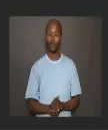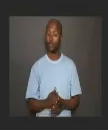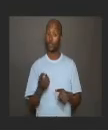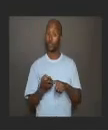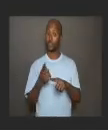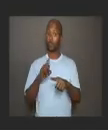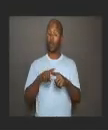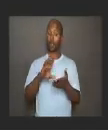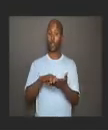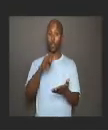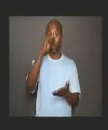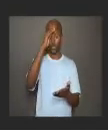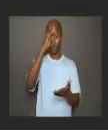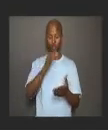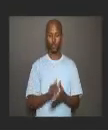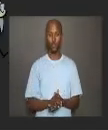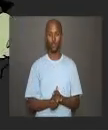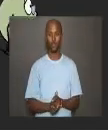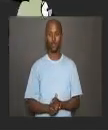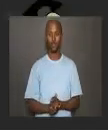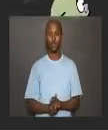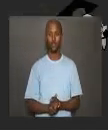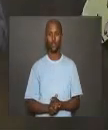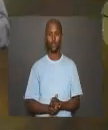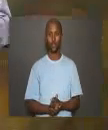Let's get back to our lesson.